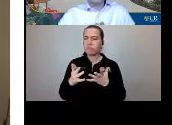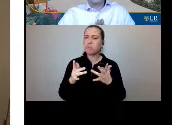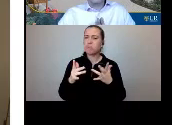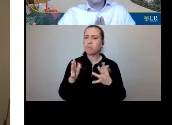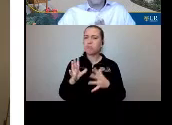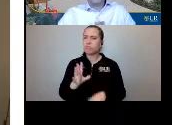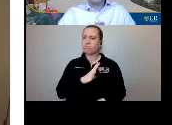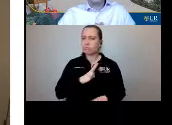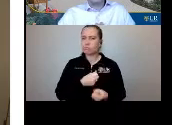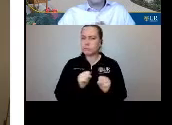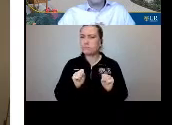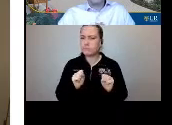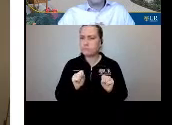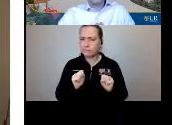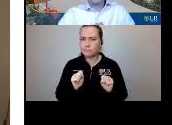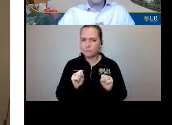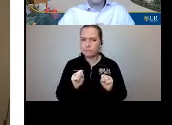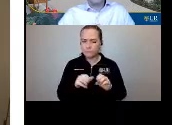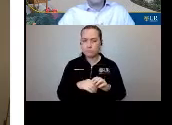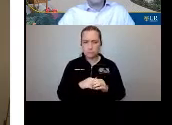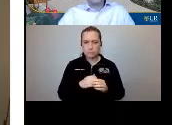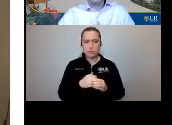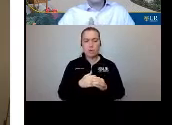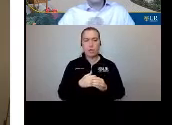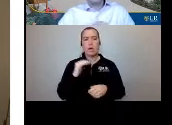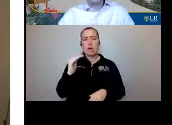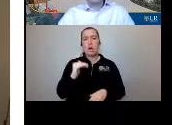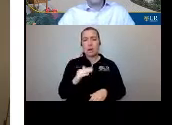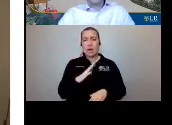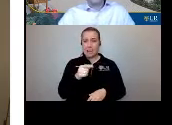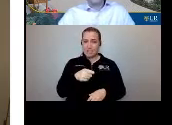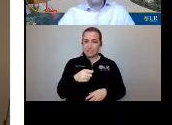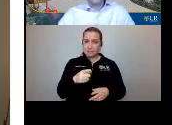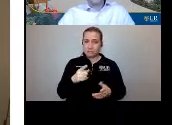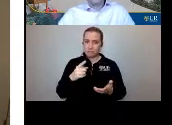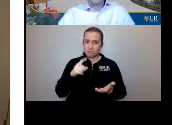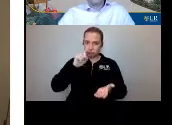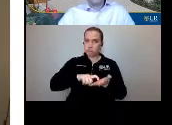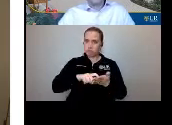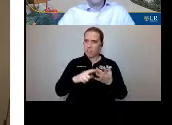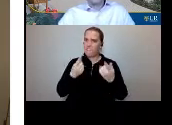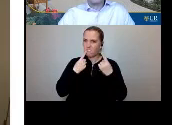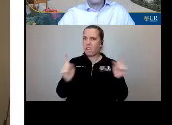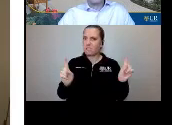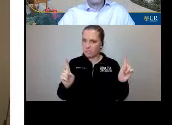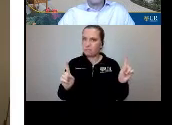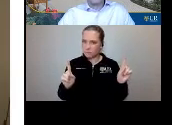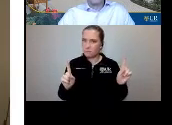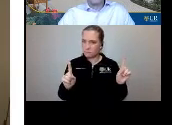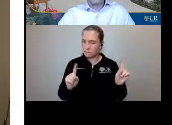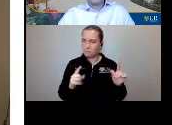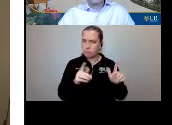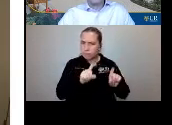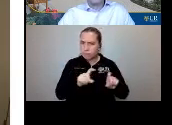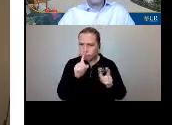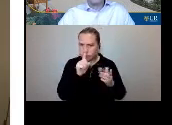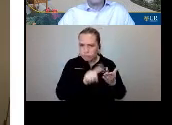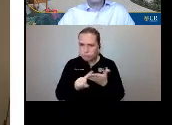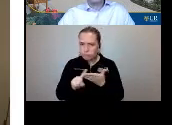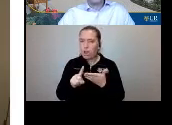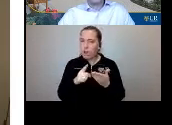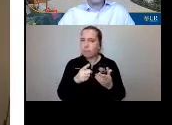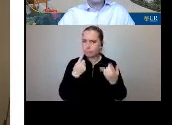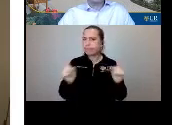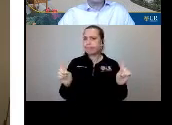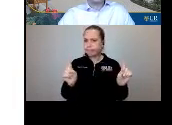and how these tests are performed and interpreted. And it's been shown to be very effective in multiple trials for reducing the rate of lung